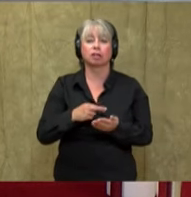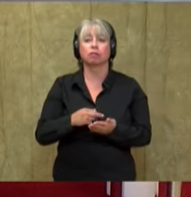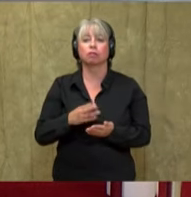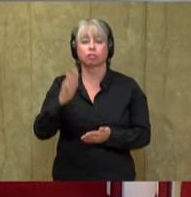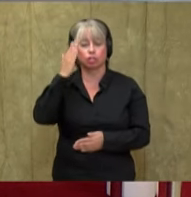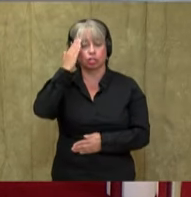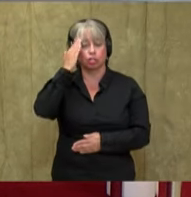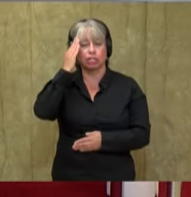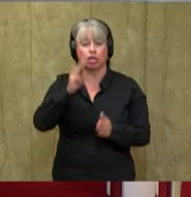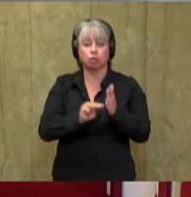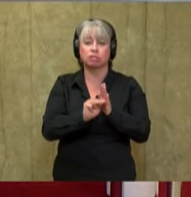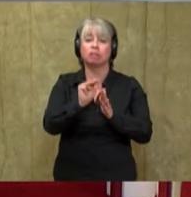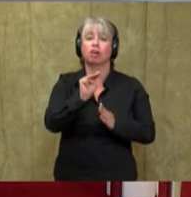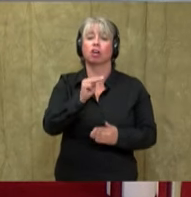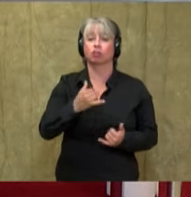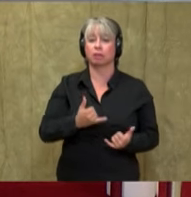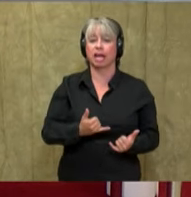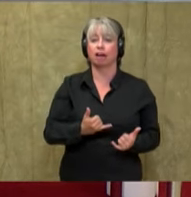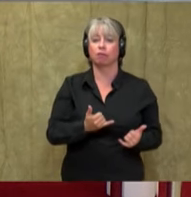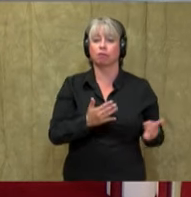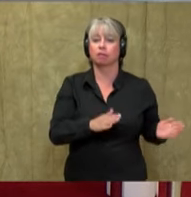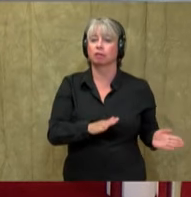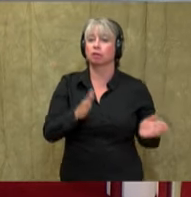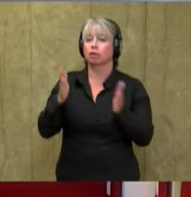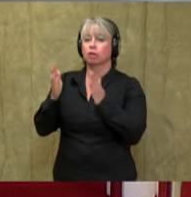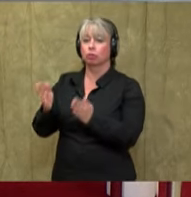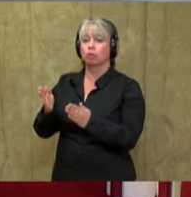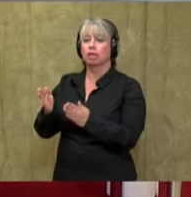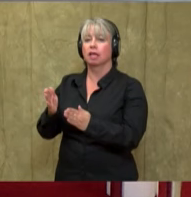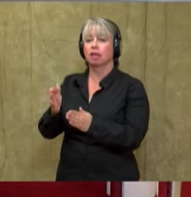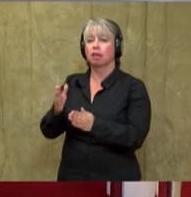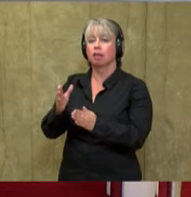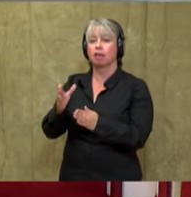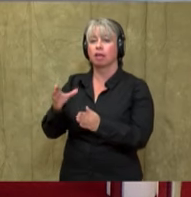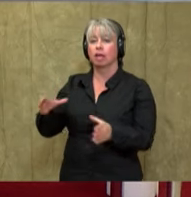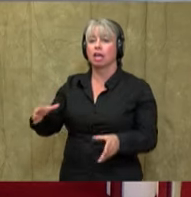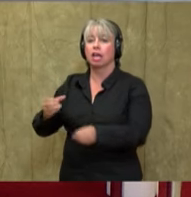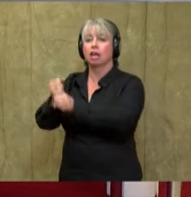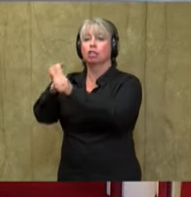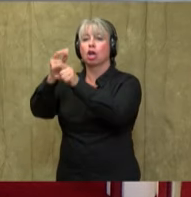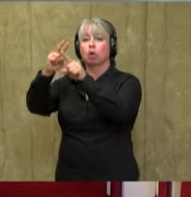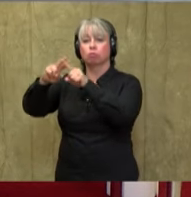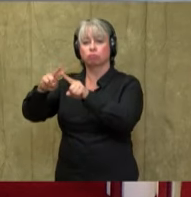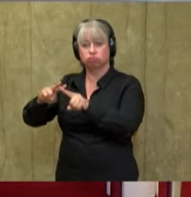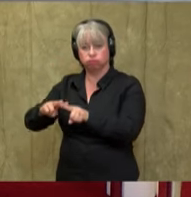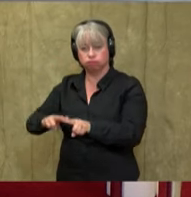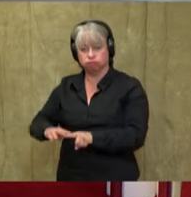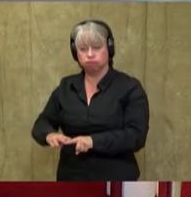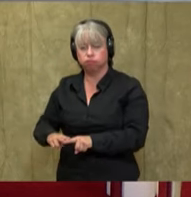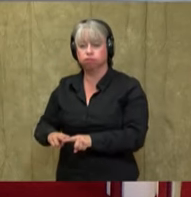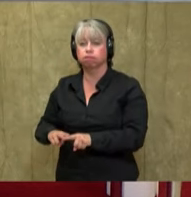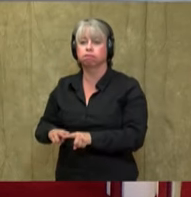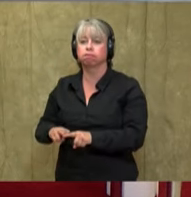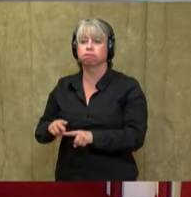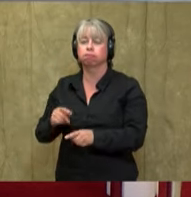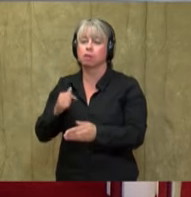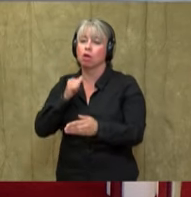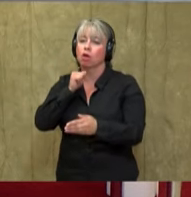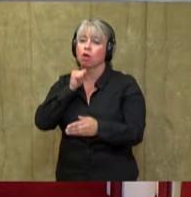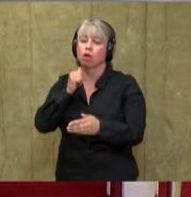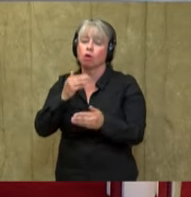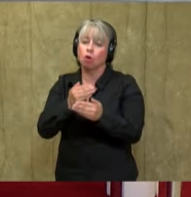it. Okay, let's look at cone vocabulary. Cone vocabulary, like we said, is very similar to the